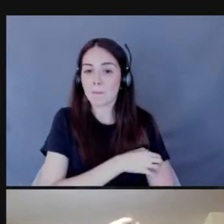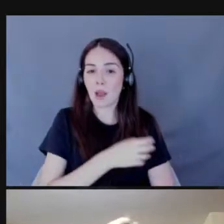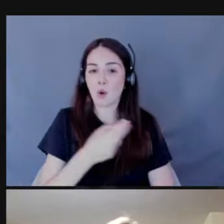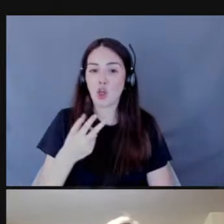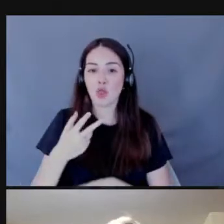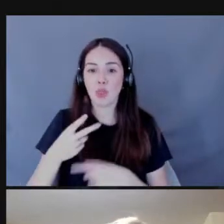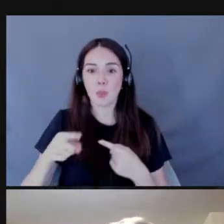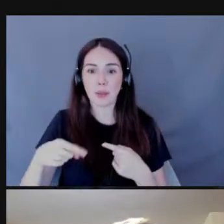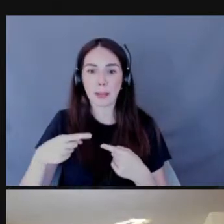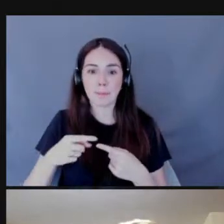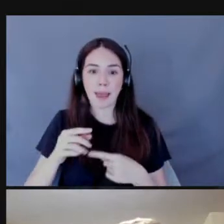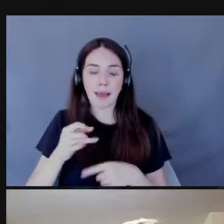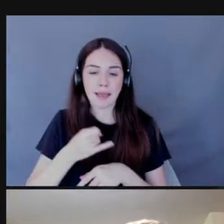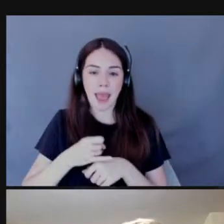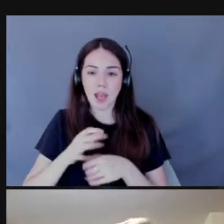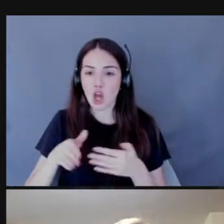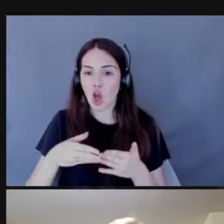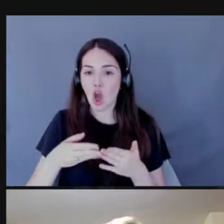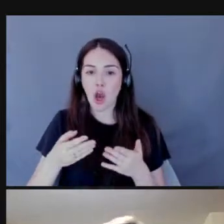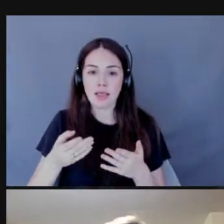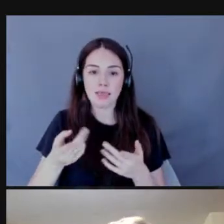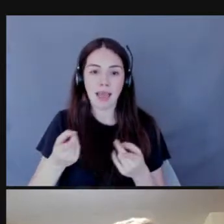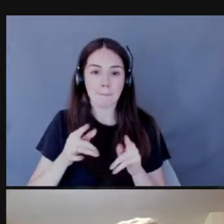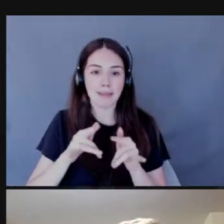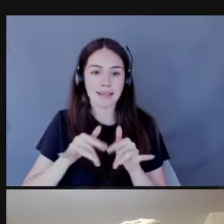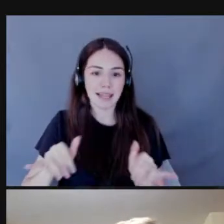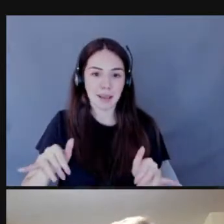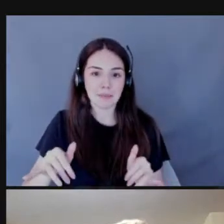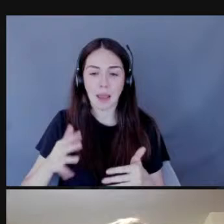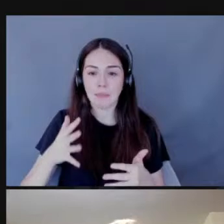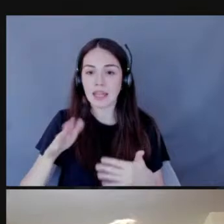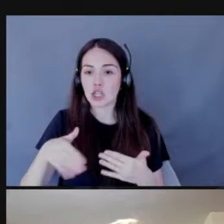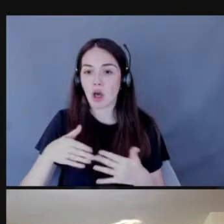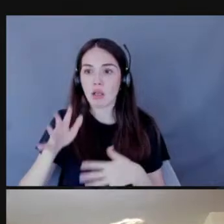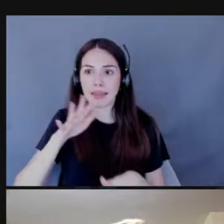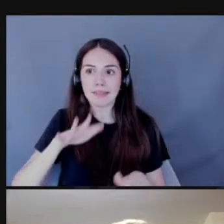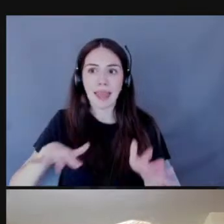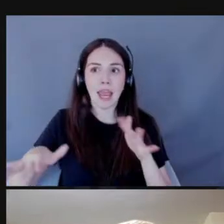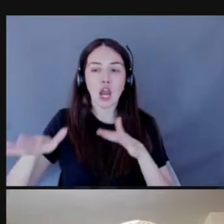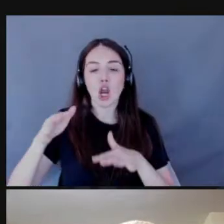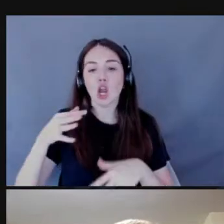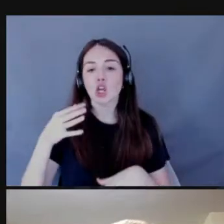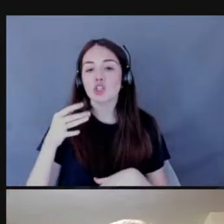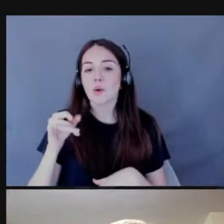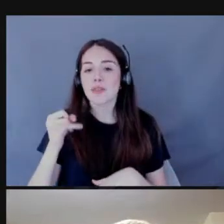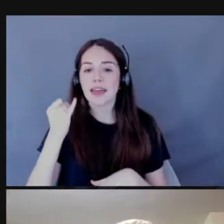Chessie. All that's in the air. And so the idea of an anaconda syndrome kind of riffs on the China syndrome.